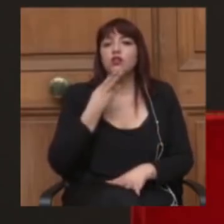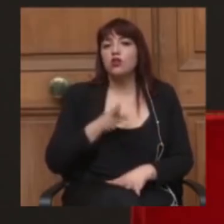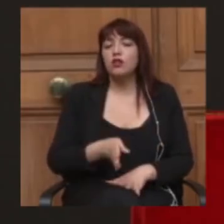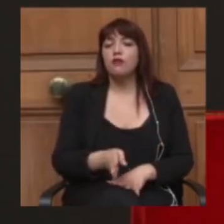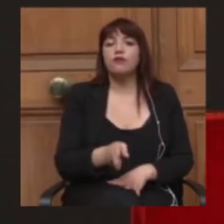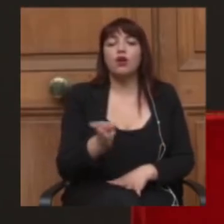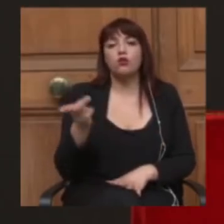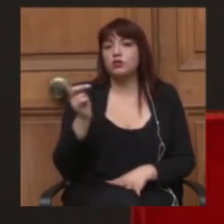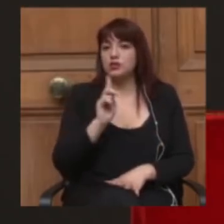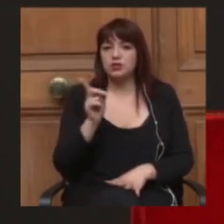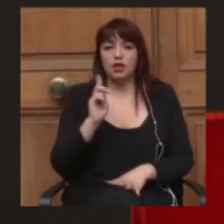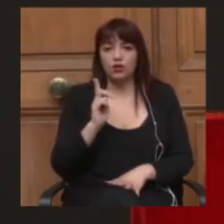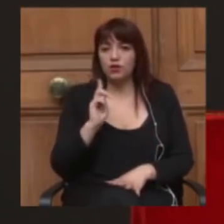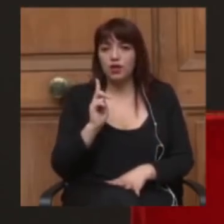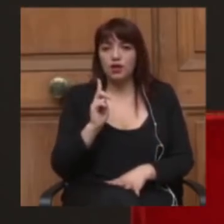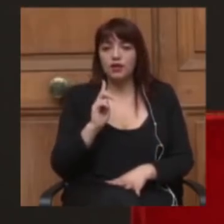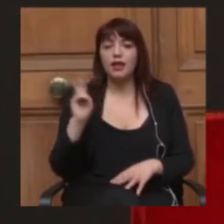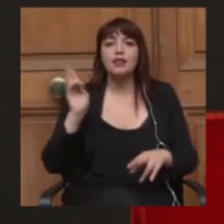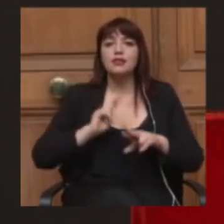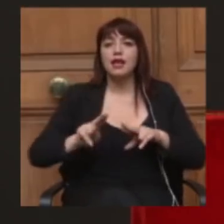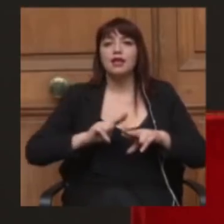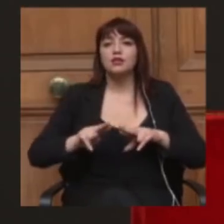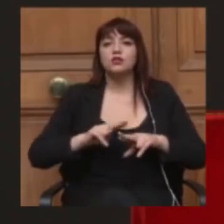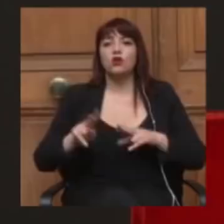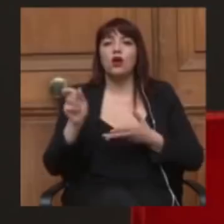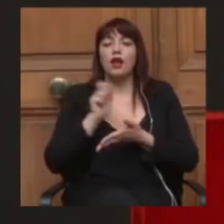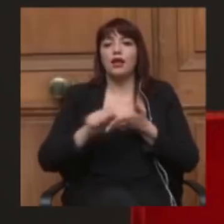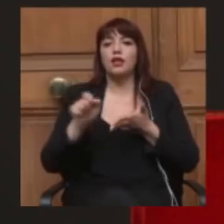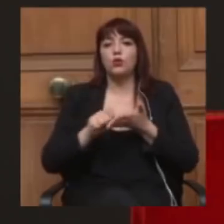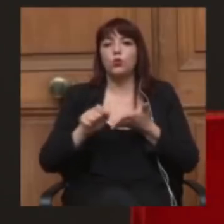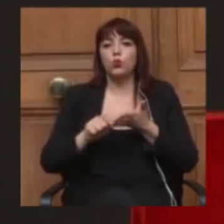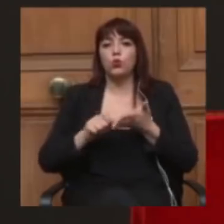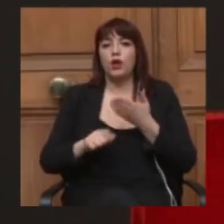Indeed, writing and other art forms seek to